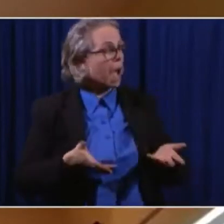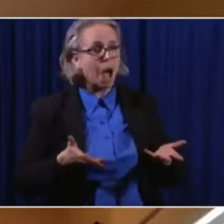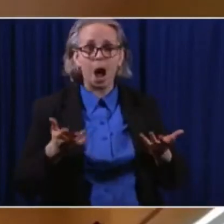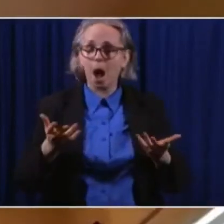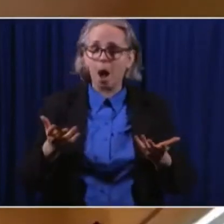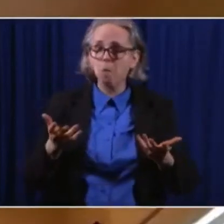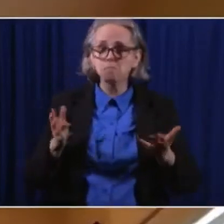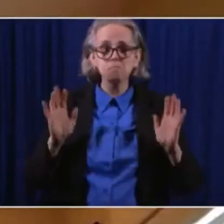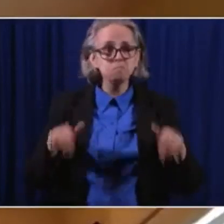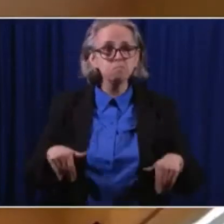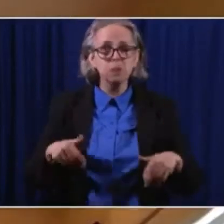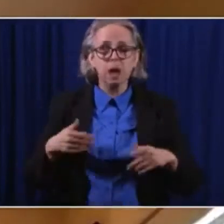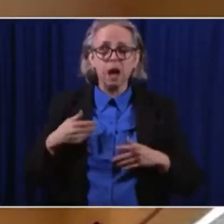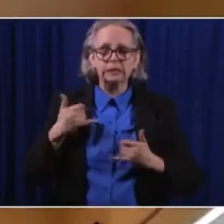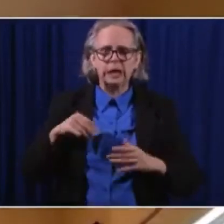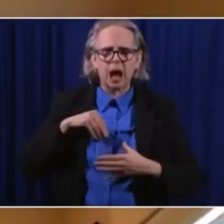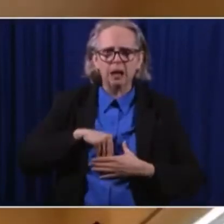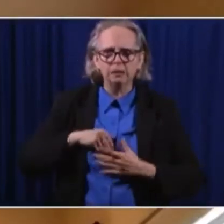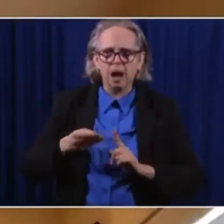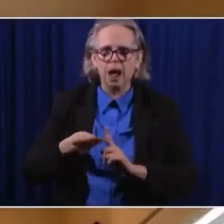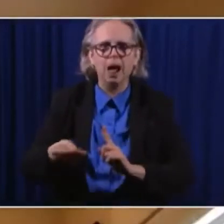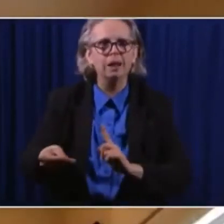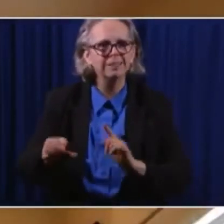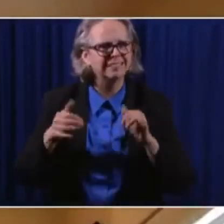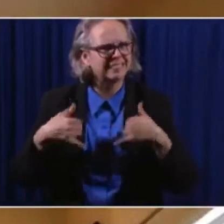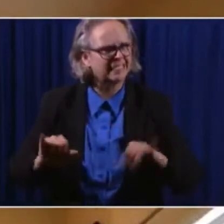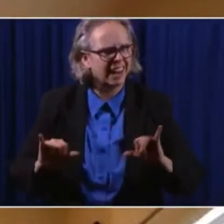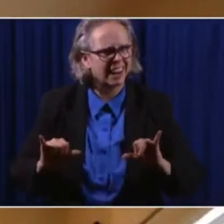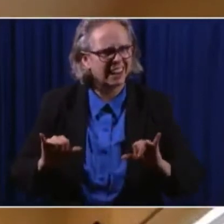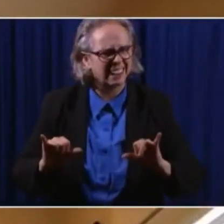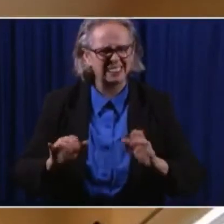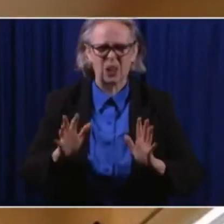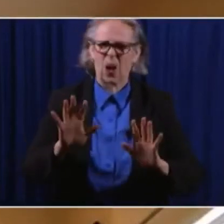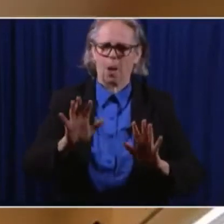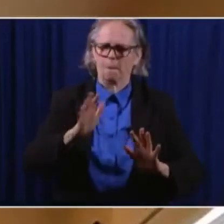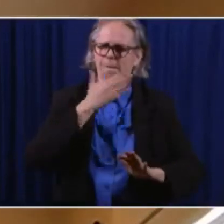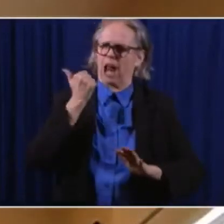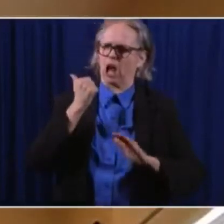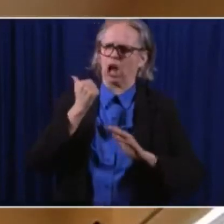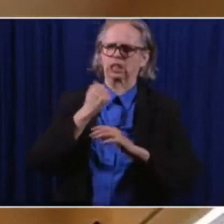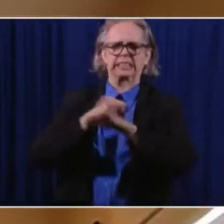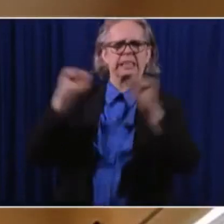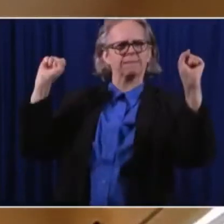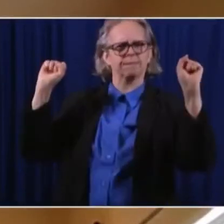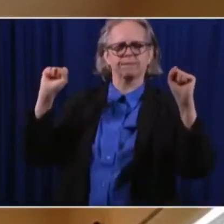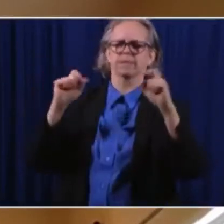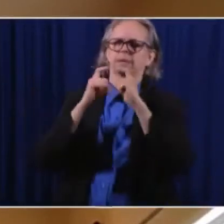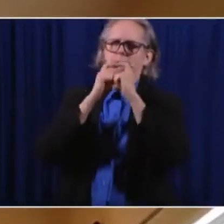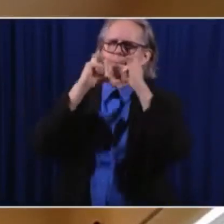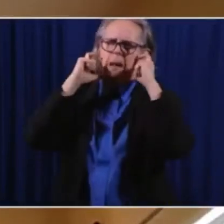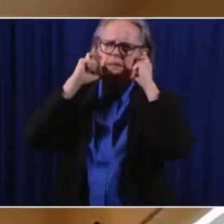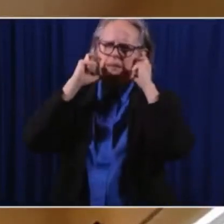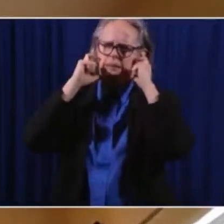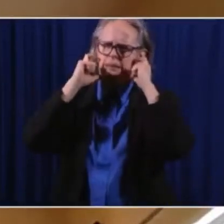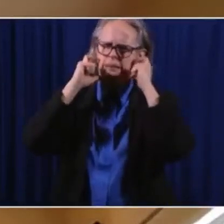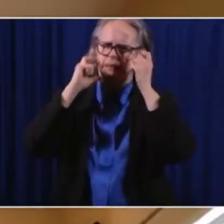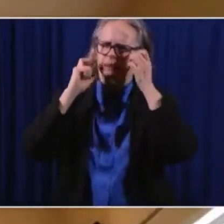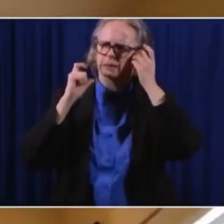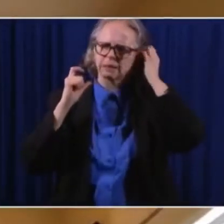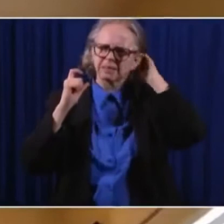crucial that each one of us wears a mask when we're around anyone who isn't in our immediate